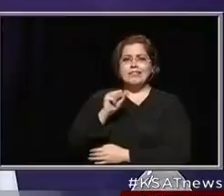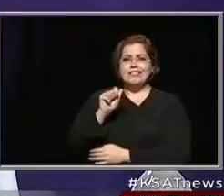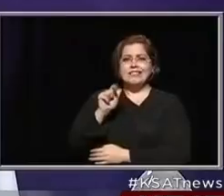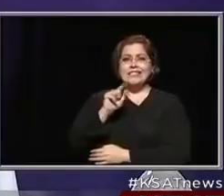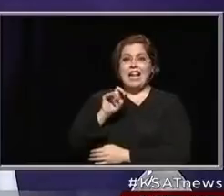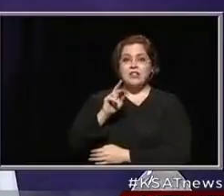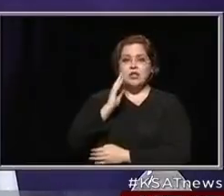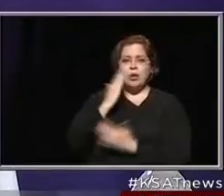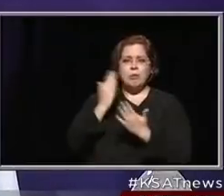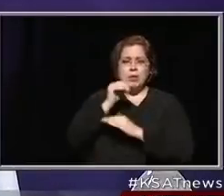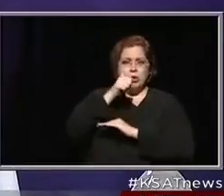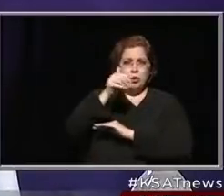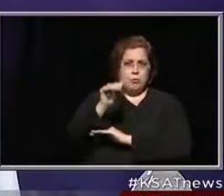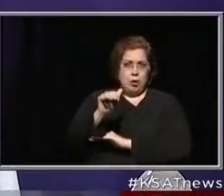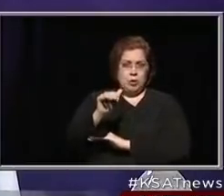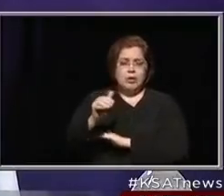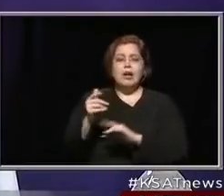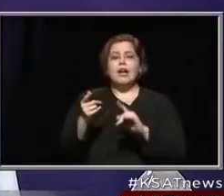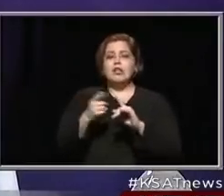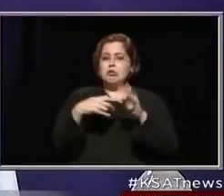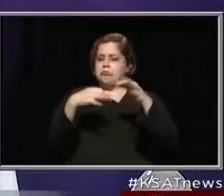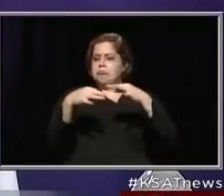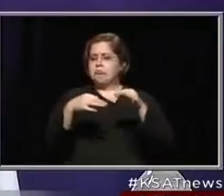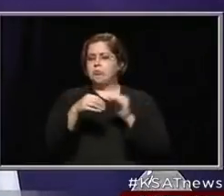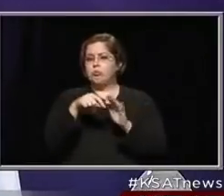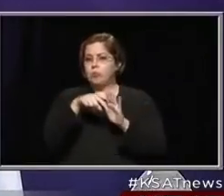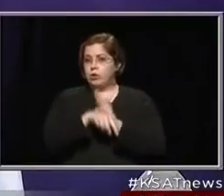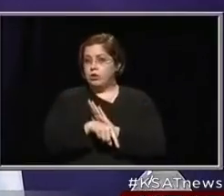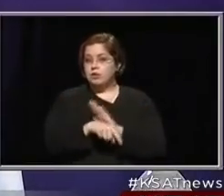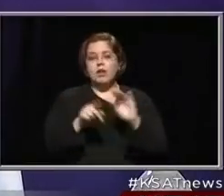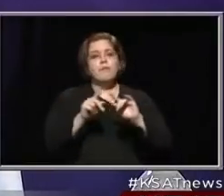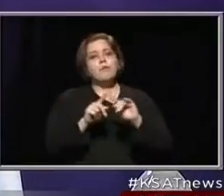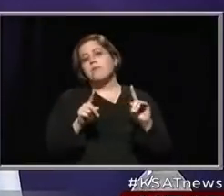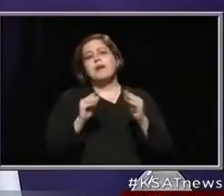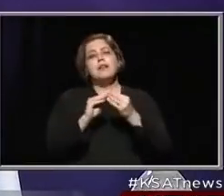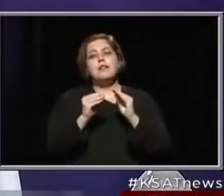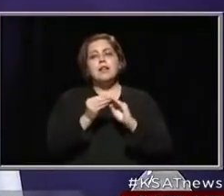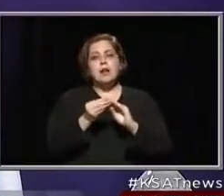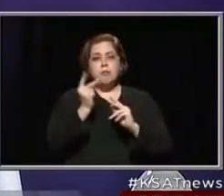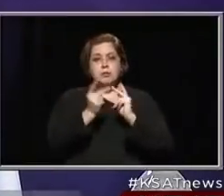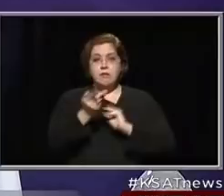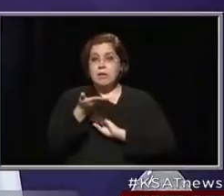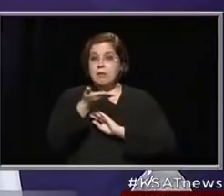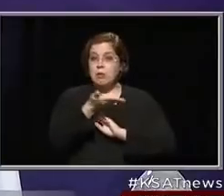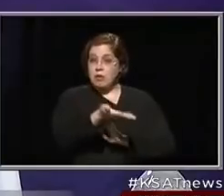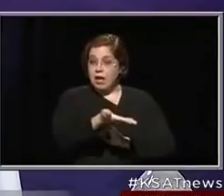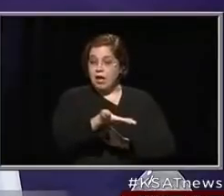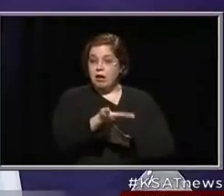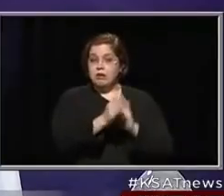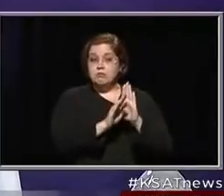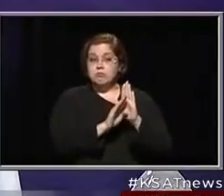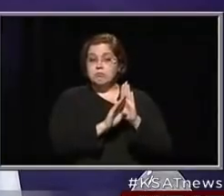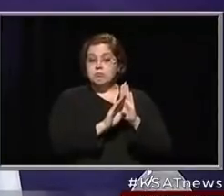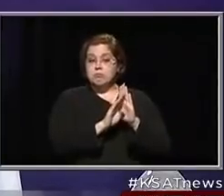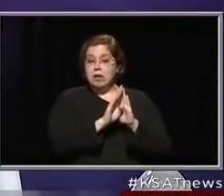tomorrow night to go into it a little bit more, but our number of inmates are climbing,